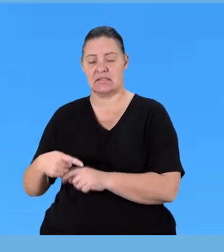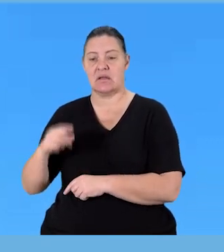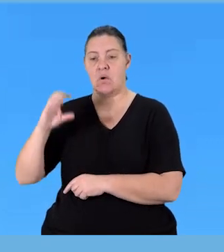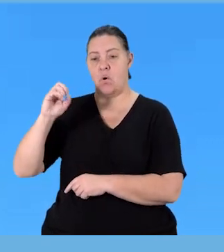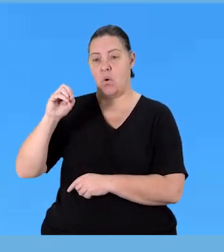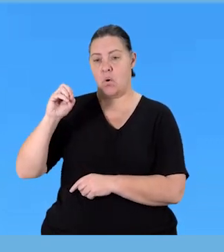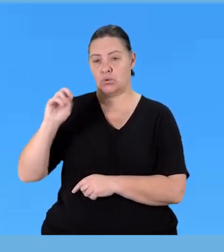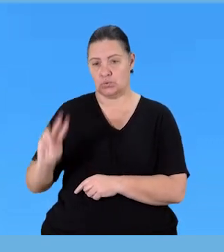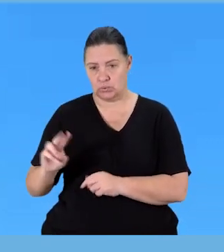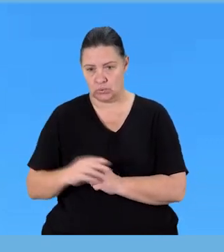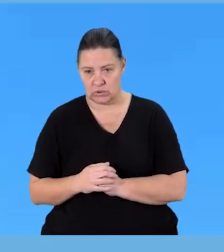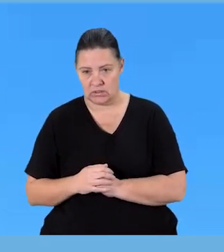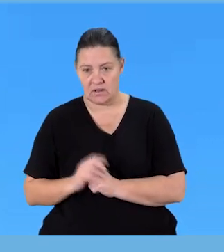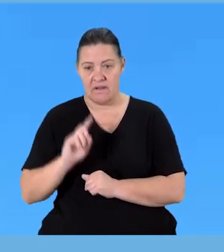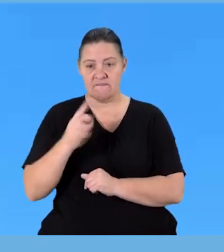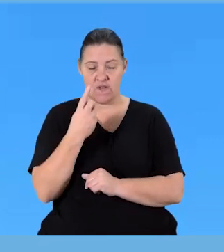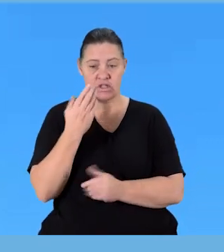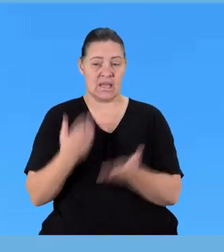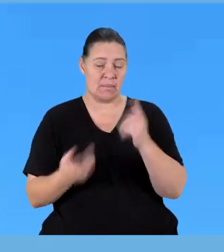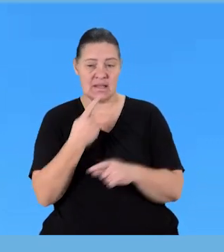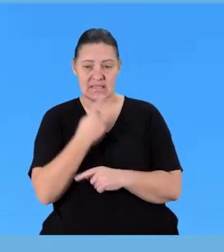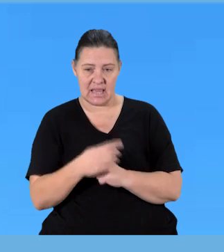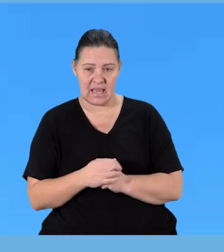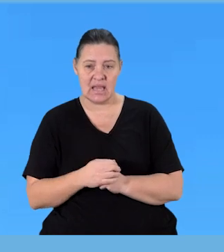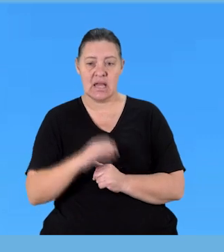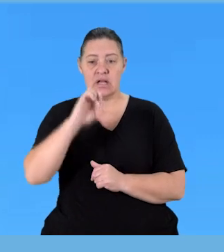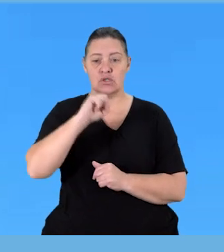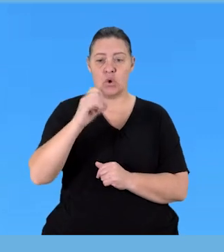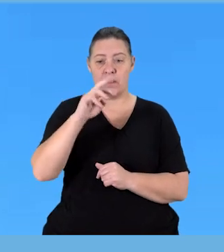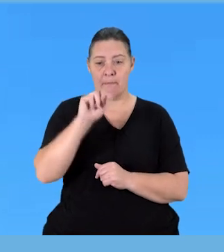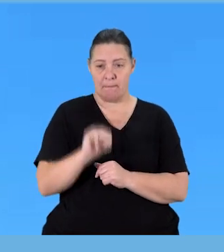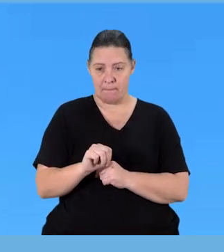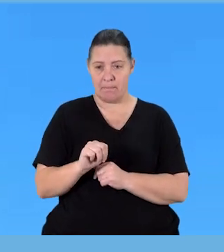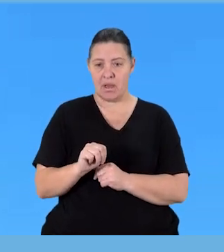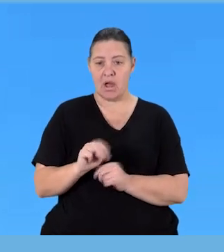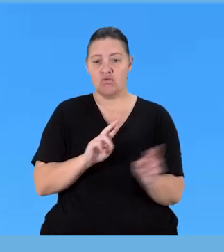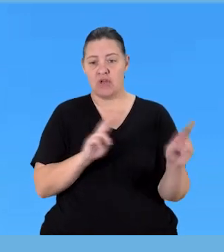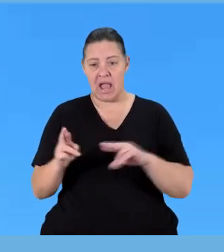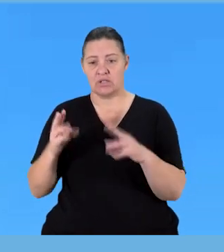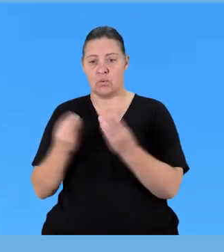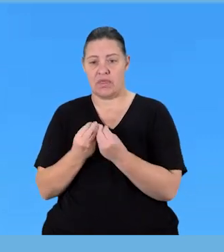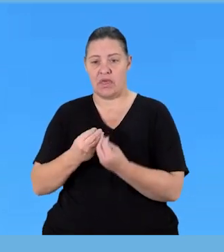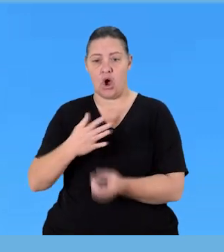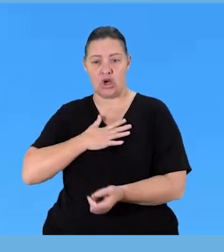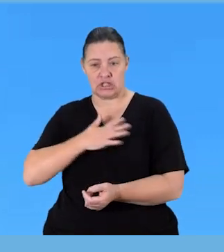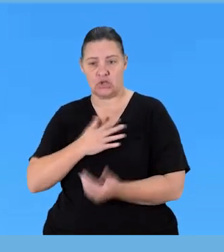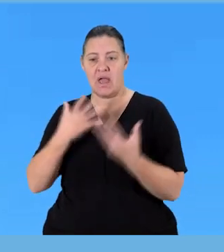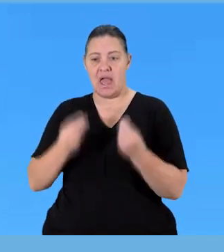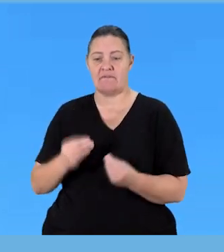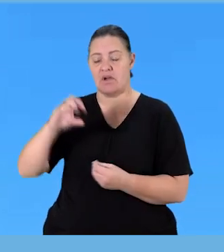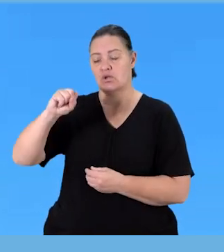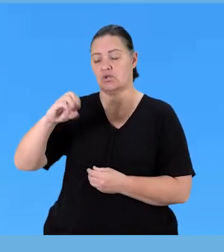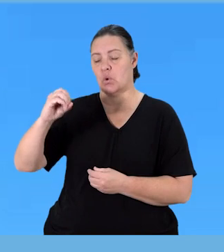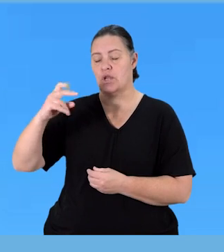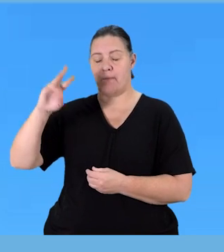Then the first chemical equation is saying sodium reacts with oxygen to form sodium oxide. So sodium, it